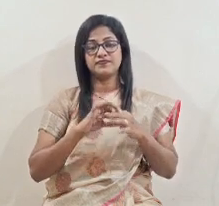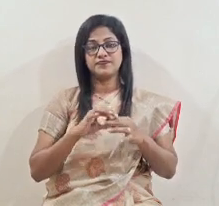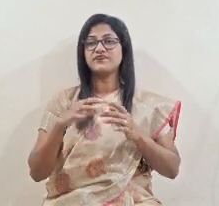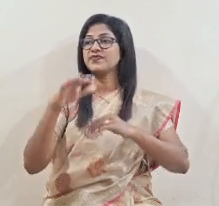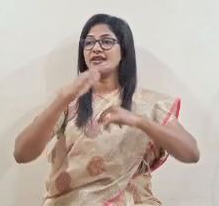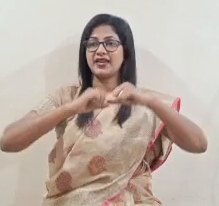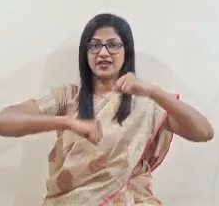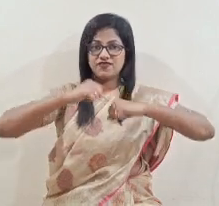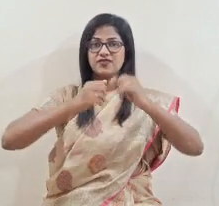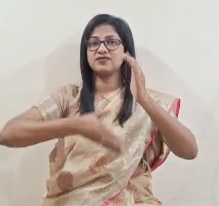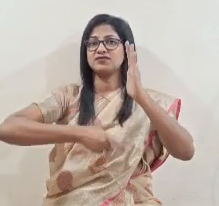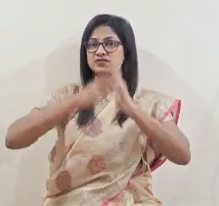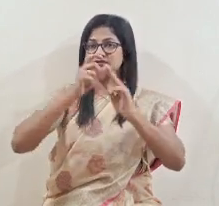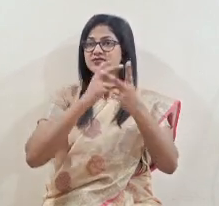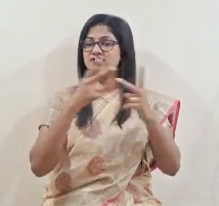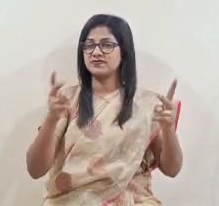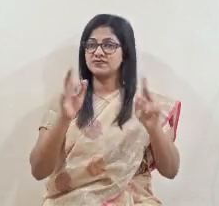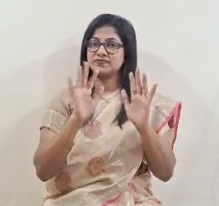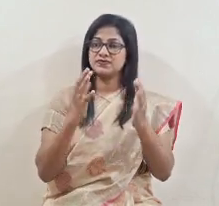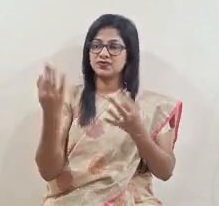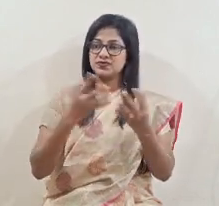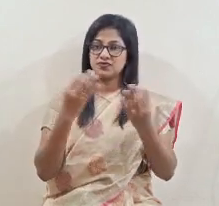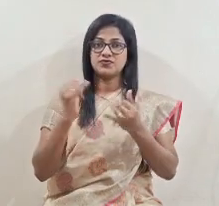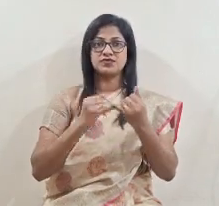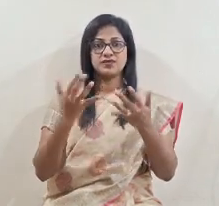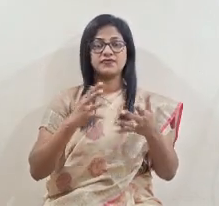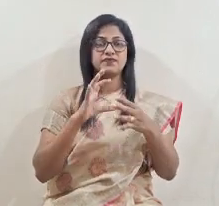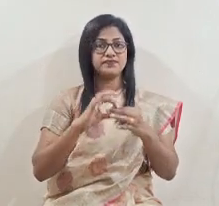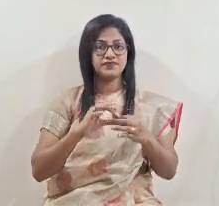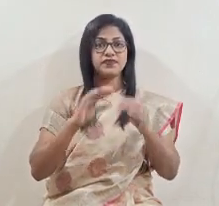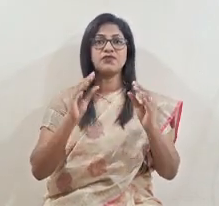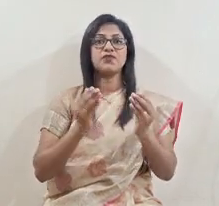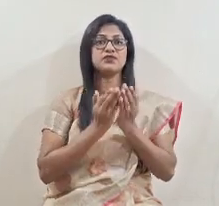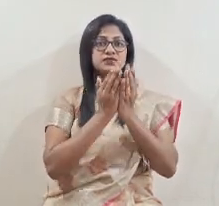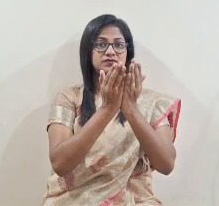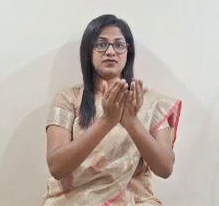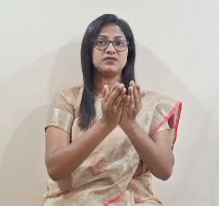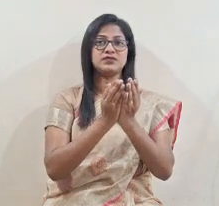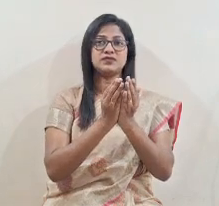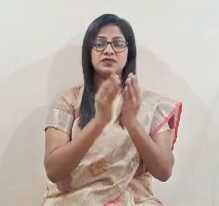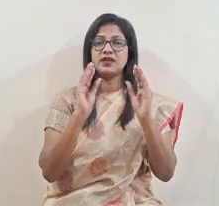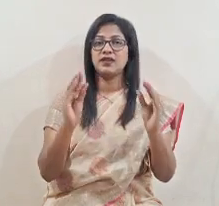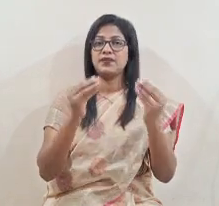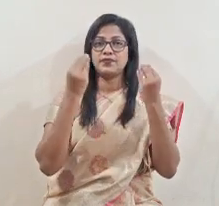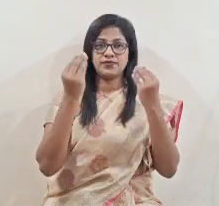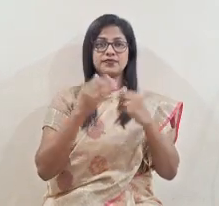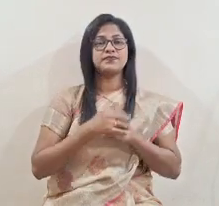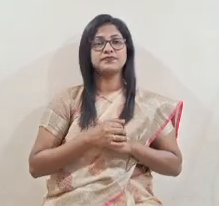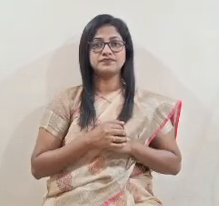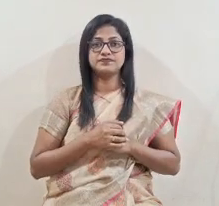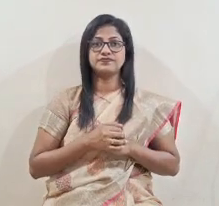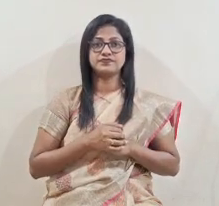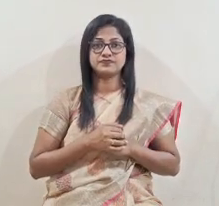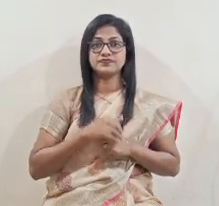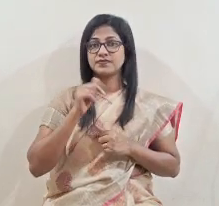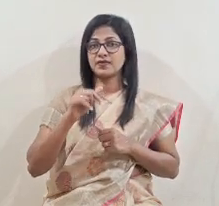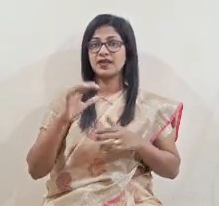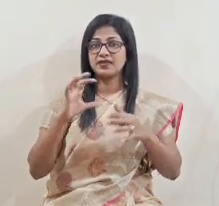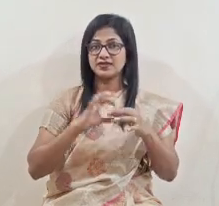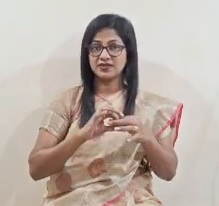based on the infrastructure or the new services, or to improve the ferry services of their terminals. Coming to